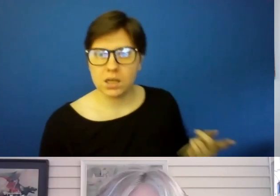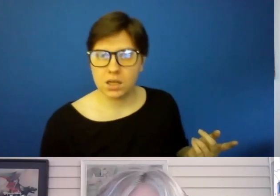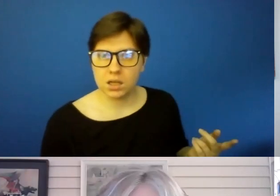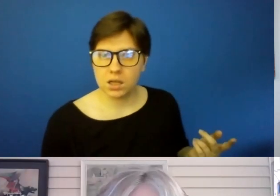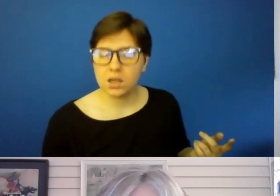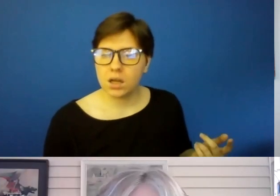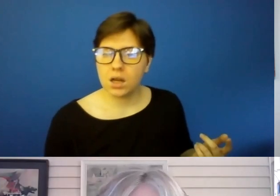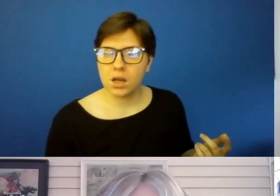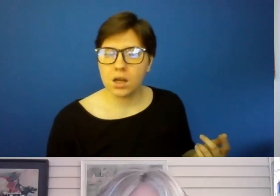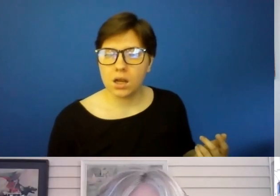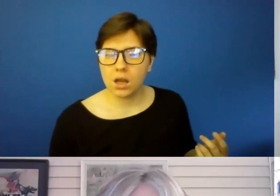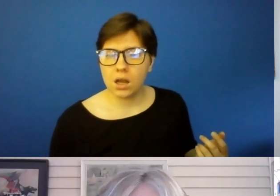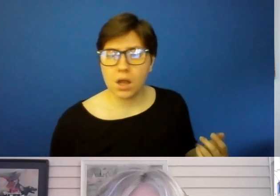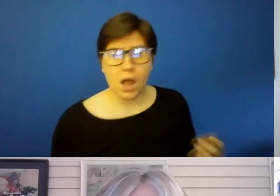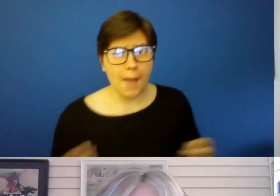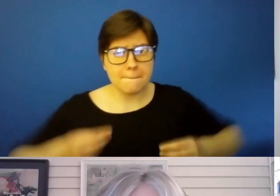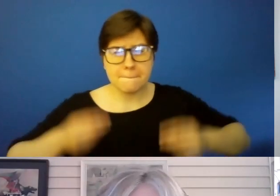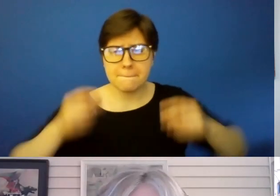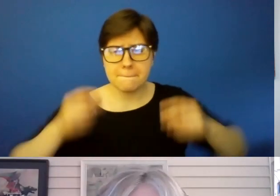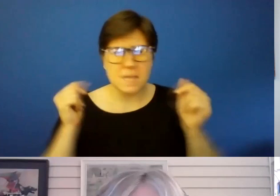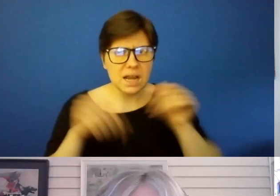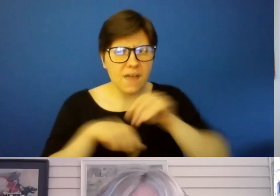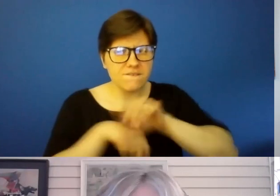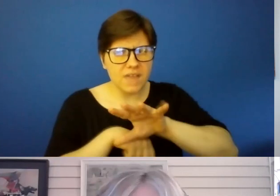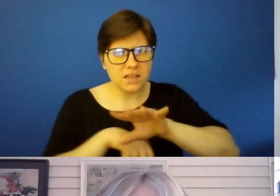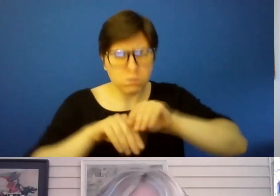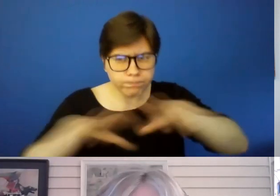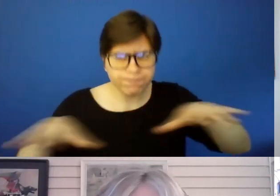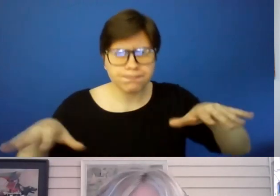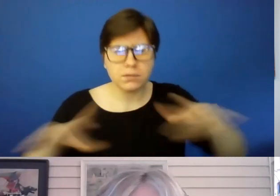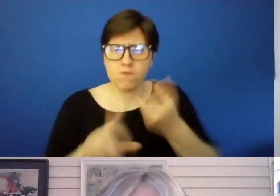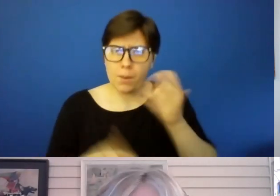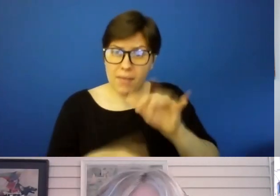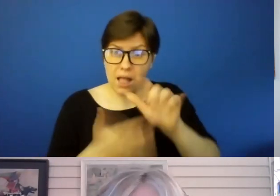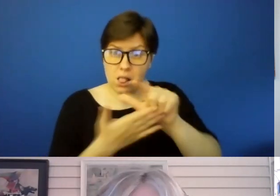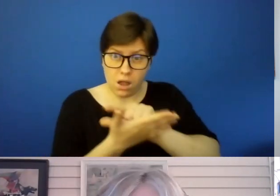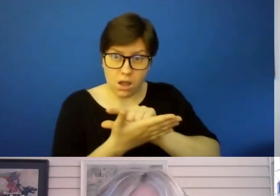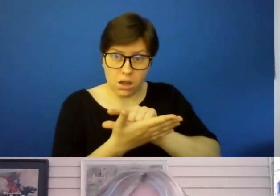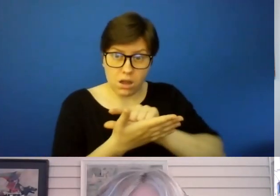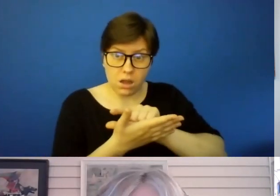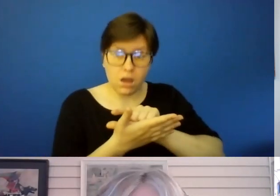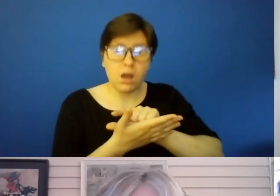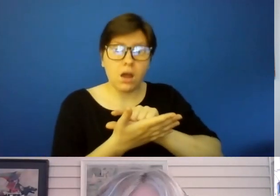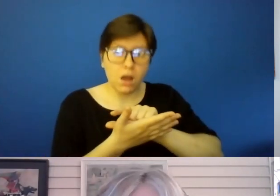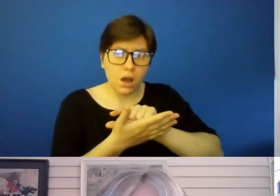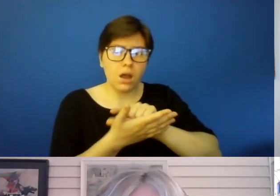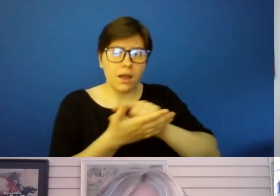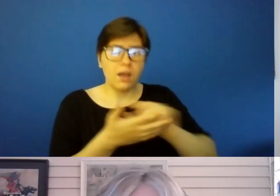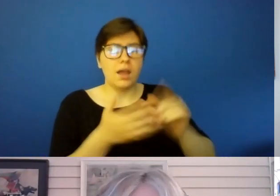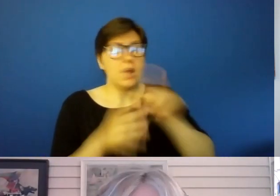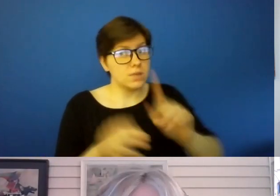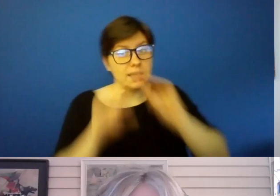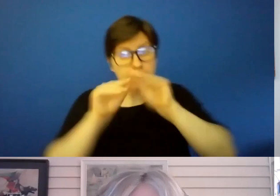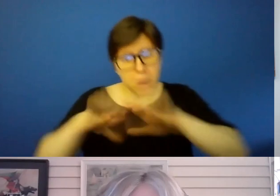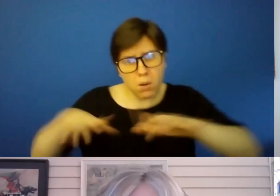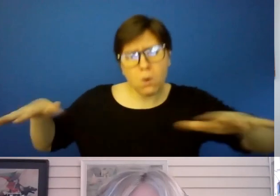the immediate spillover effect of these laws is that it puts into circulation